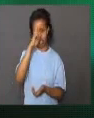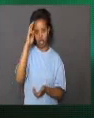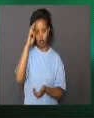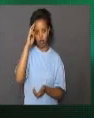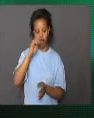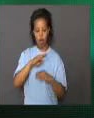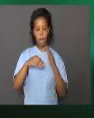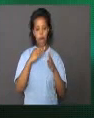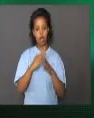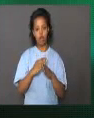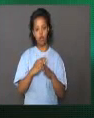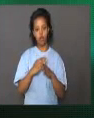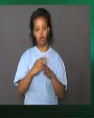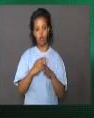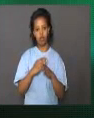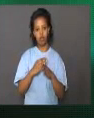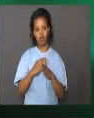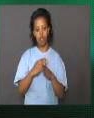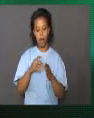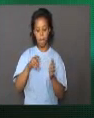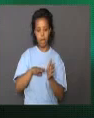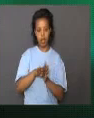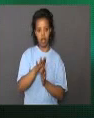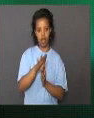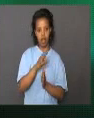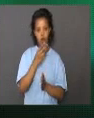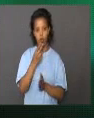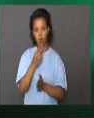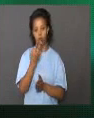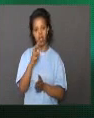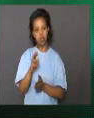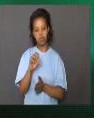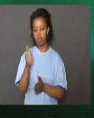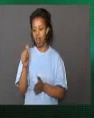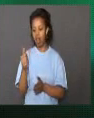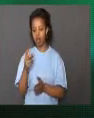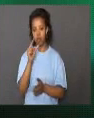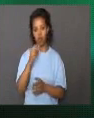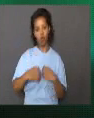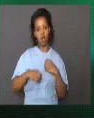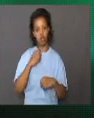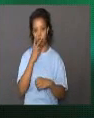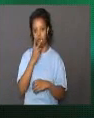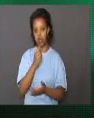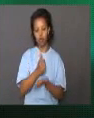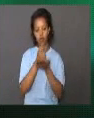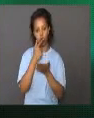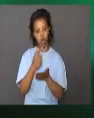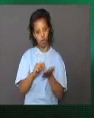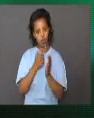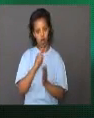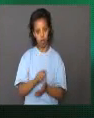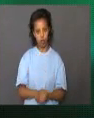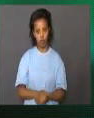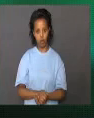allow biologists to view bacteria or other microorganisms. You may